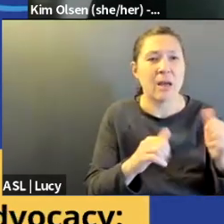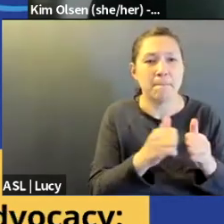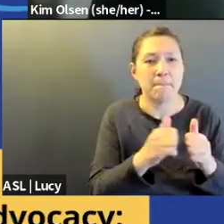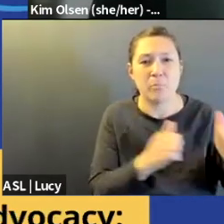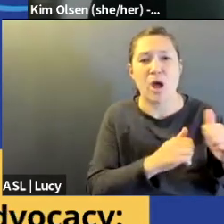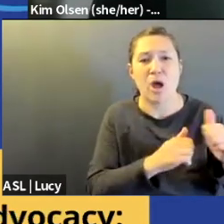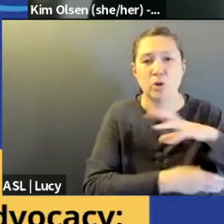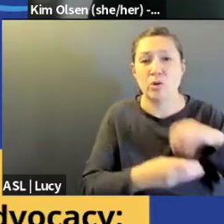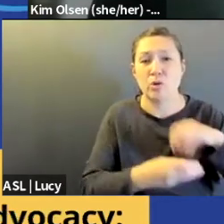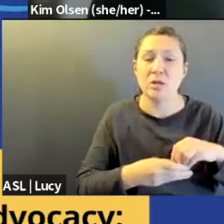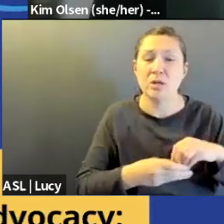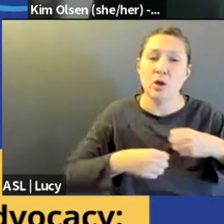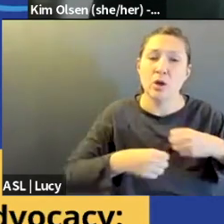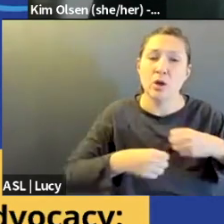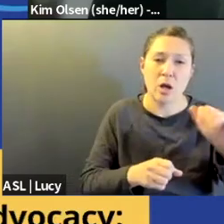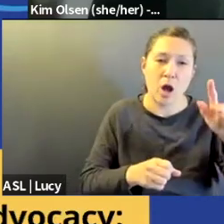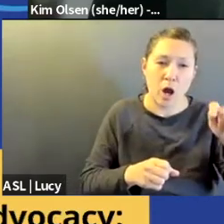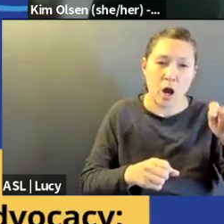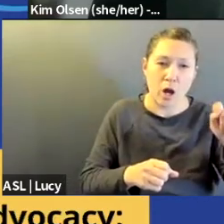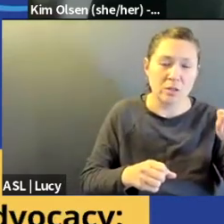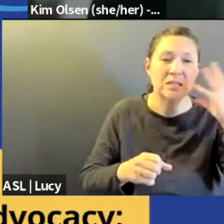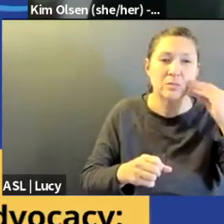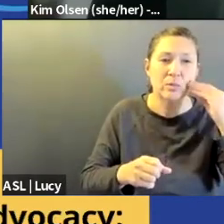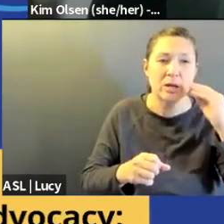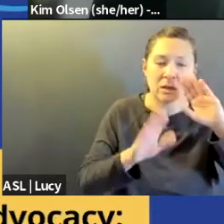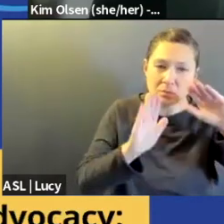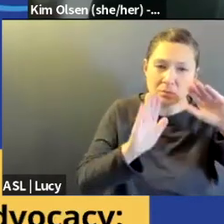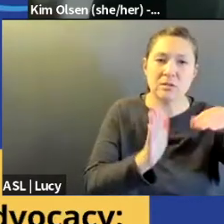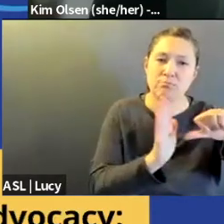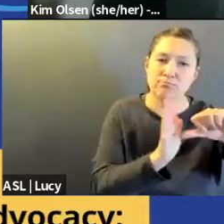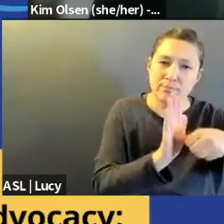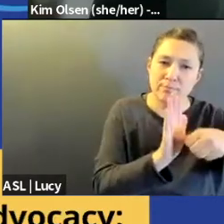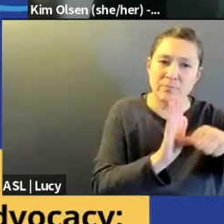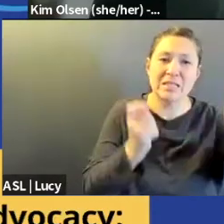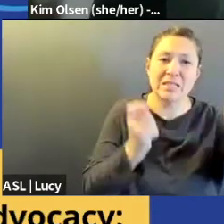arts experiences that center and celebrate disability. That's going to be tomorrow at